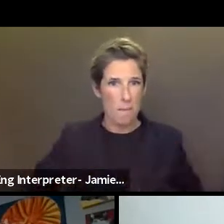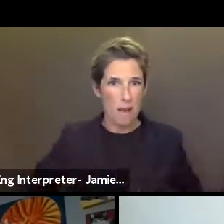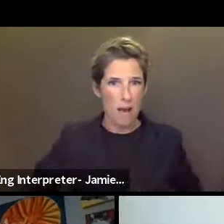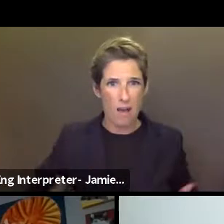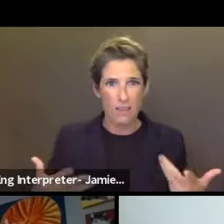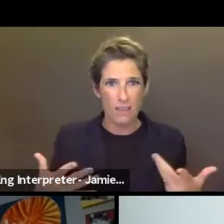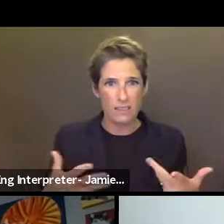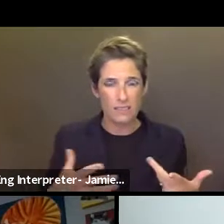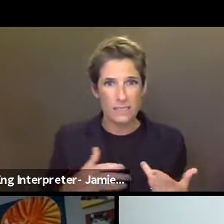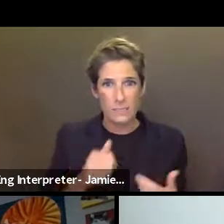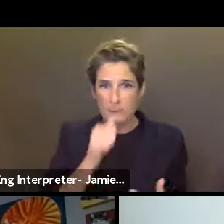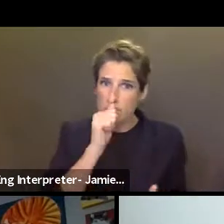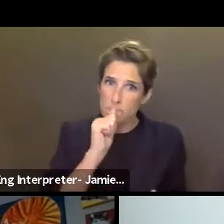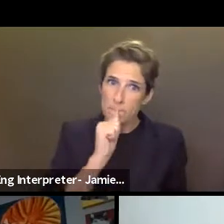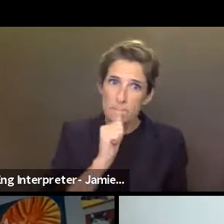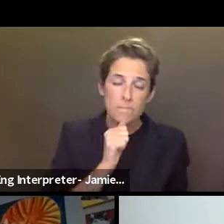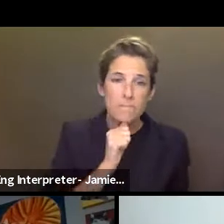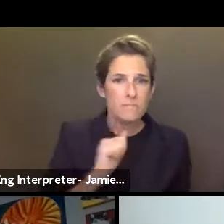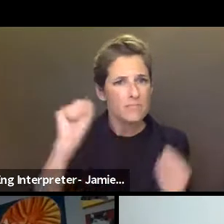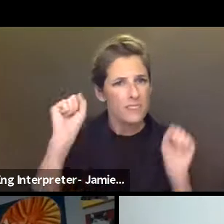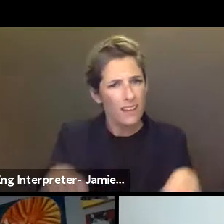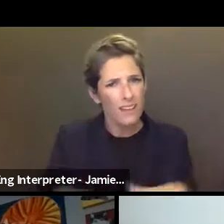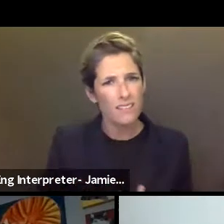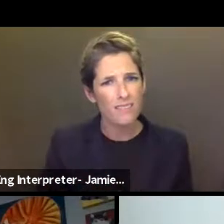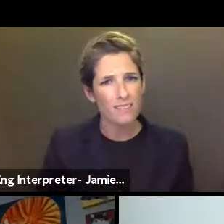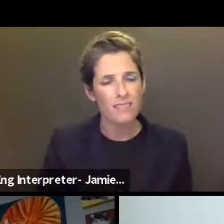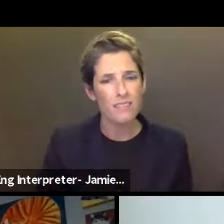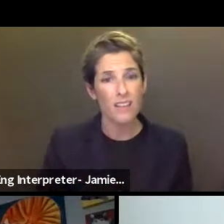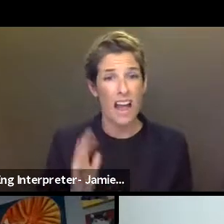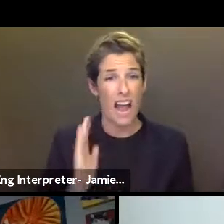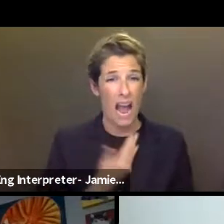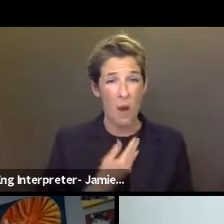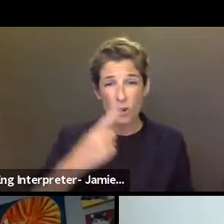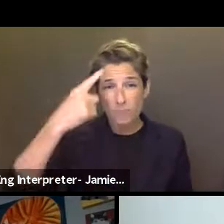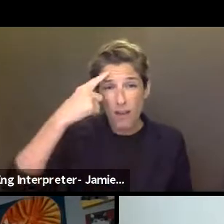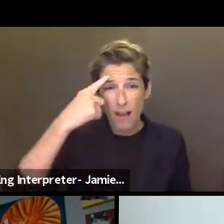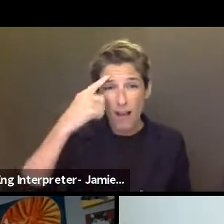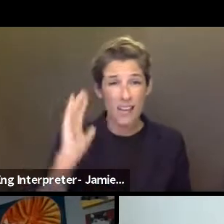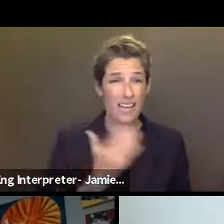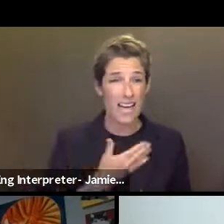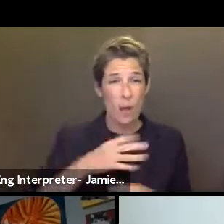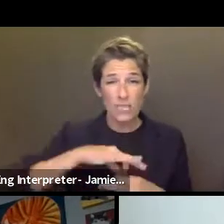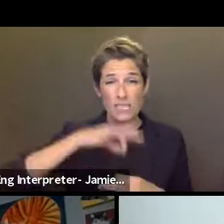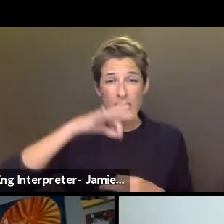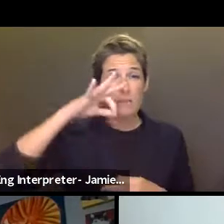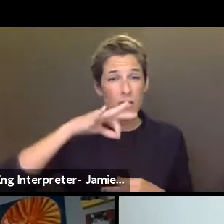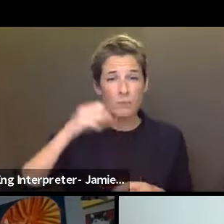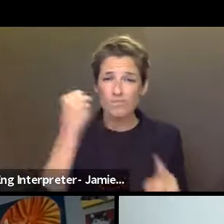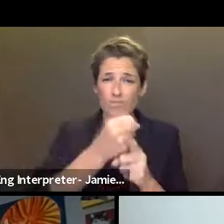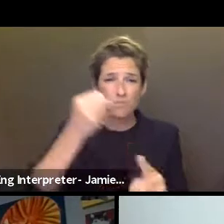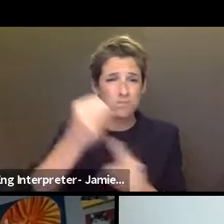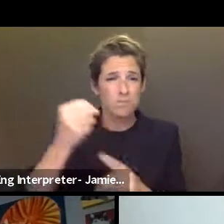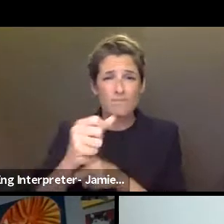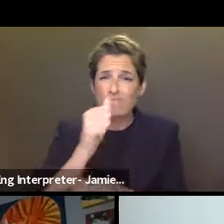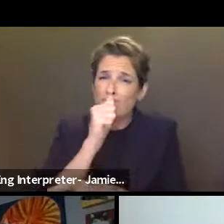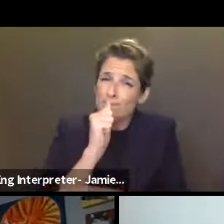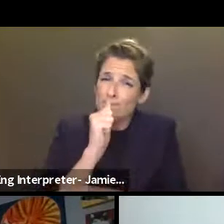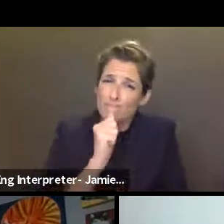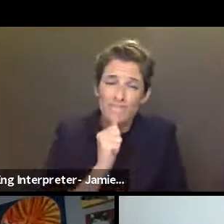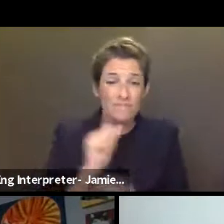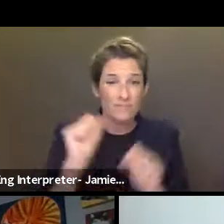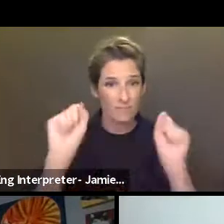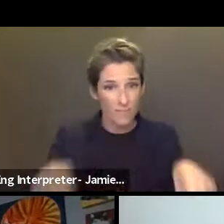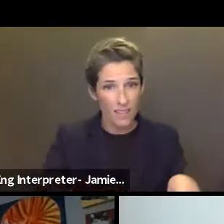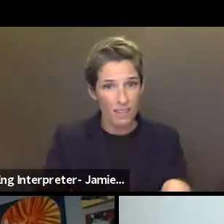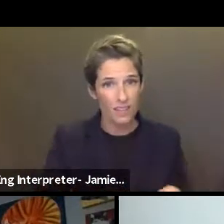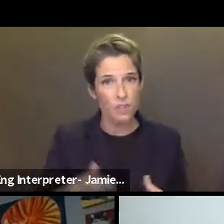or a human spirit. It in some cases takes very little. So that's sort of what I mean when